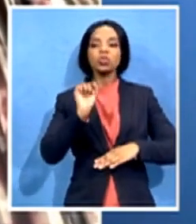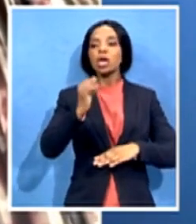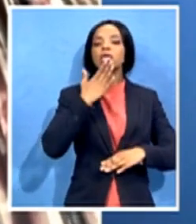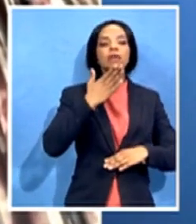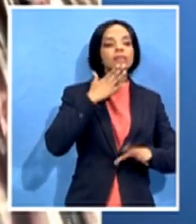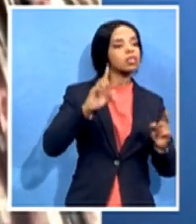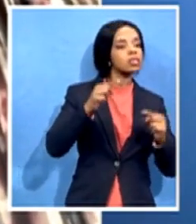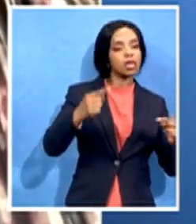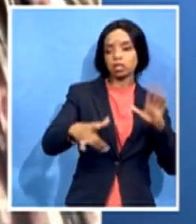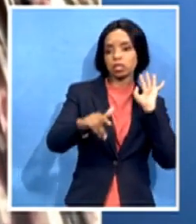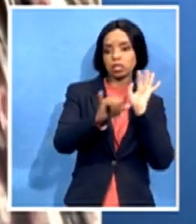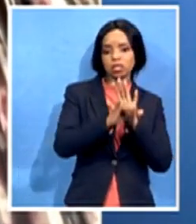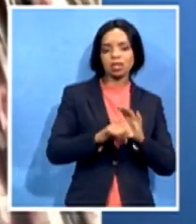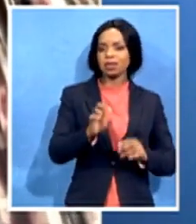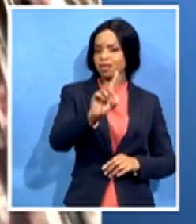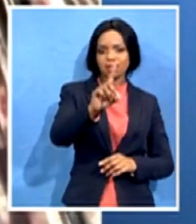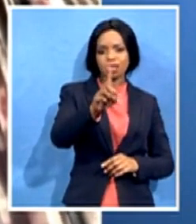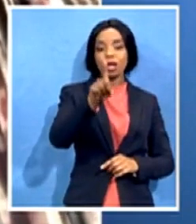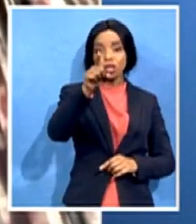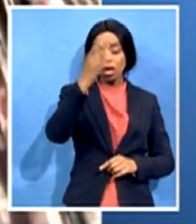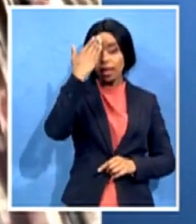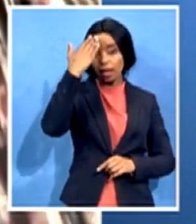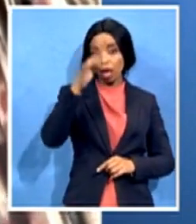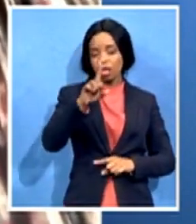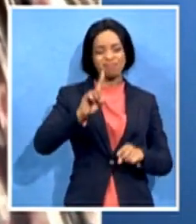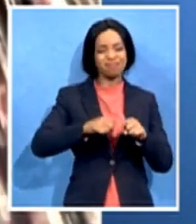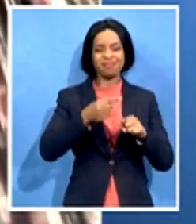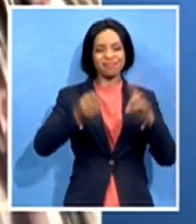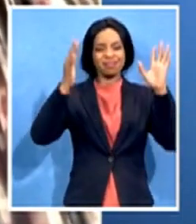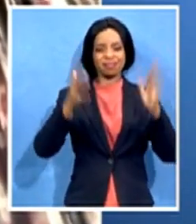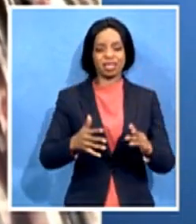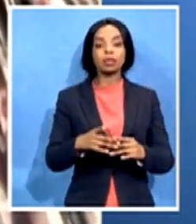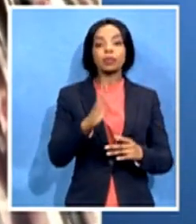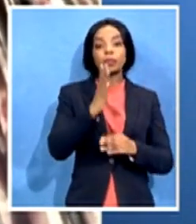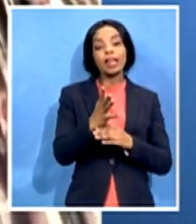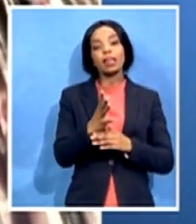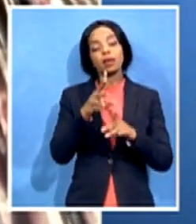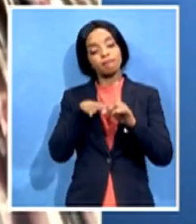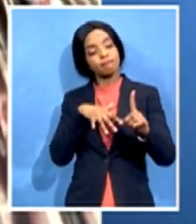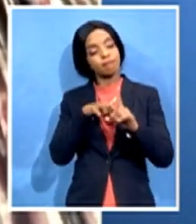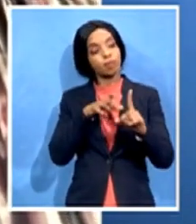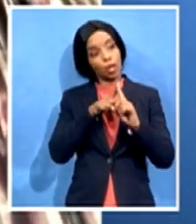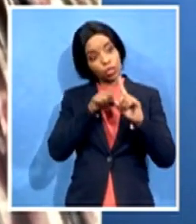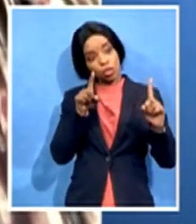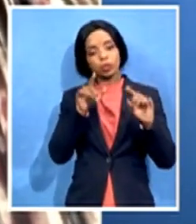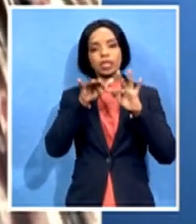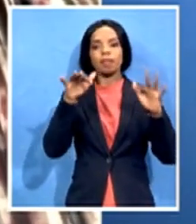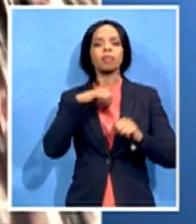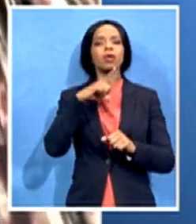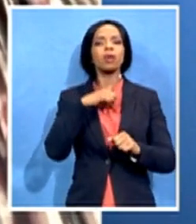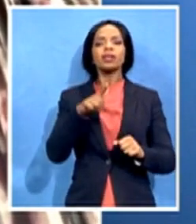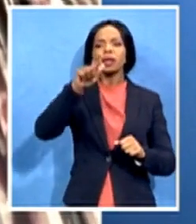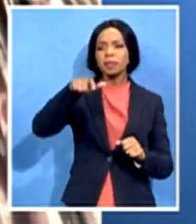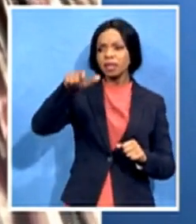are going to target all those people. If there is evidence that the person has stolen the animal, Department of